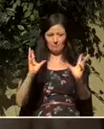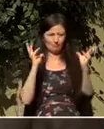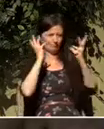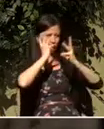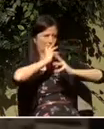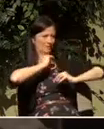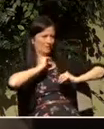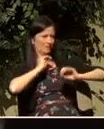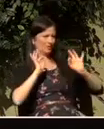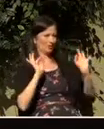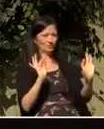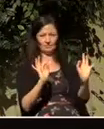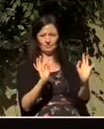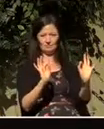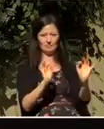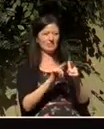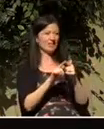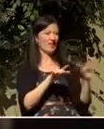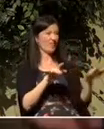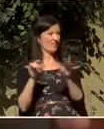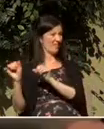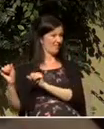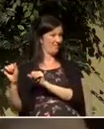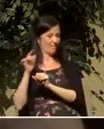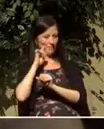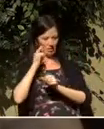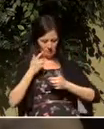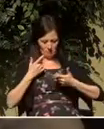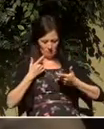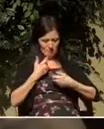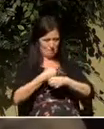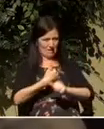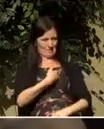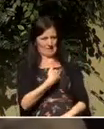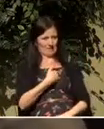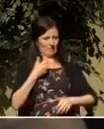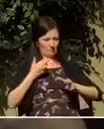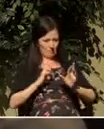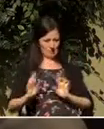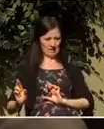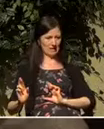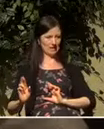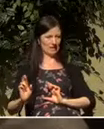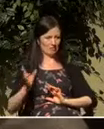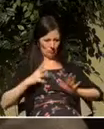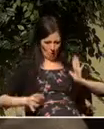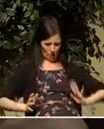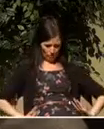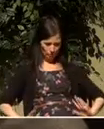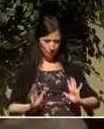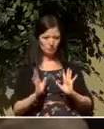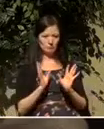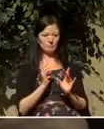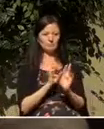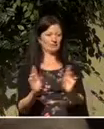good. And then we left to get ourselves ready. It was just right.